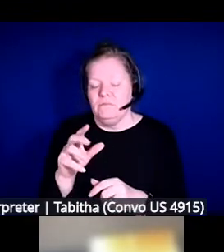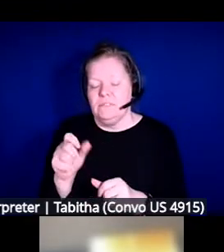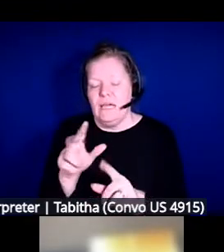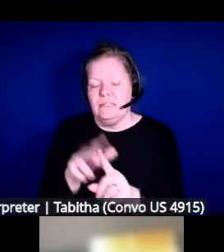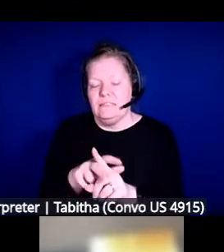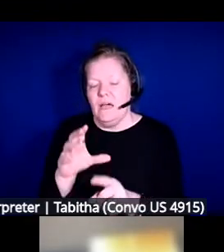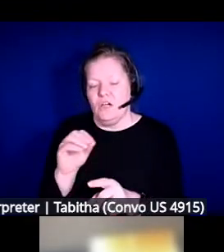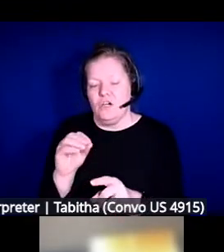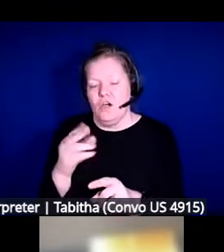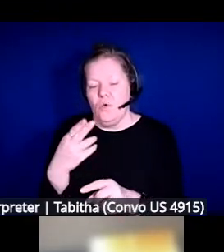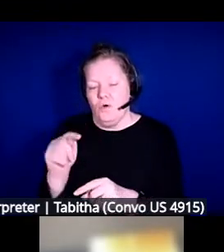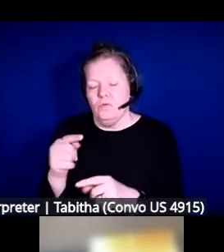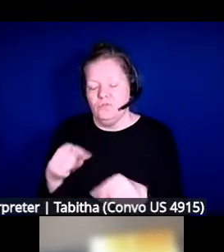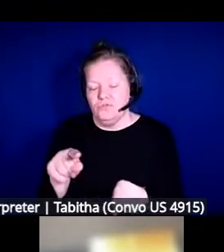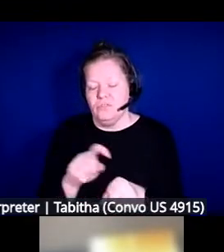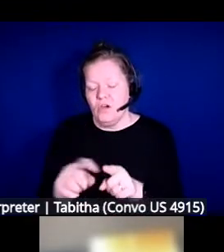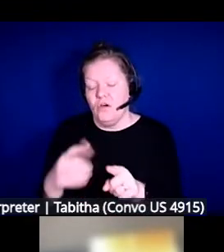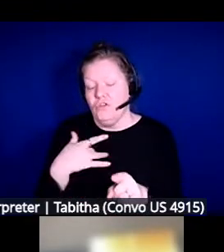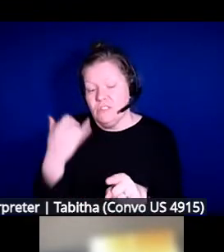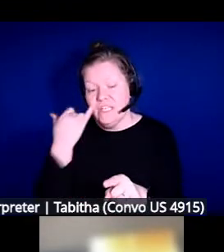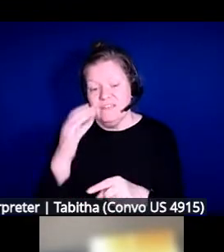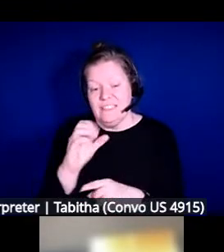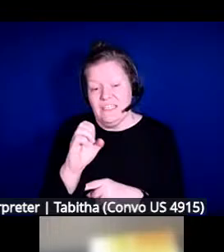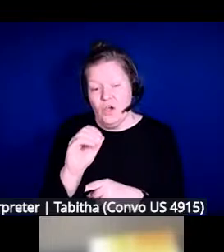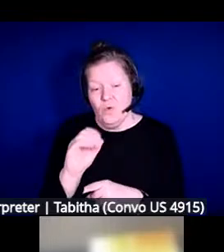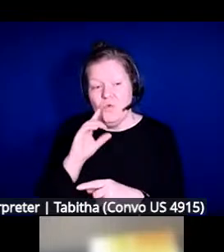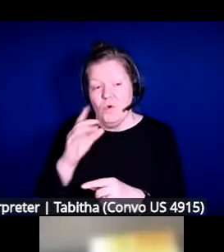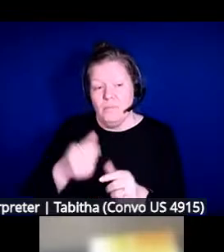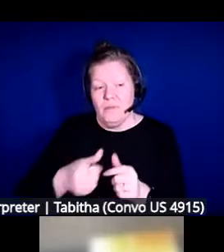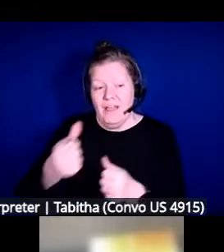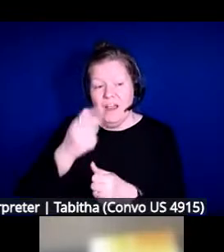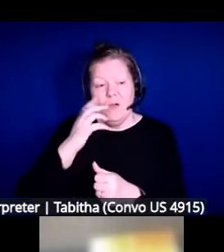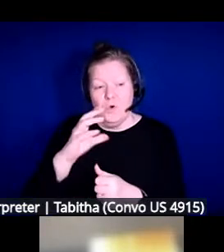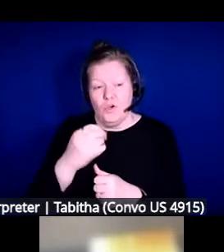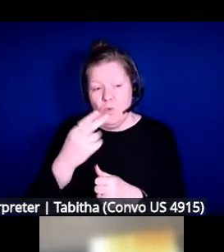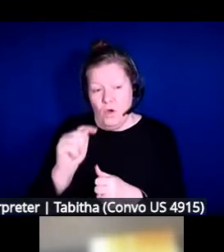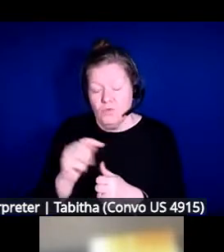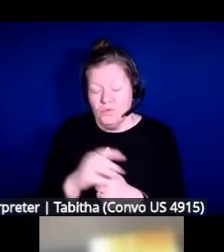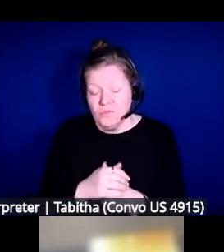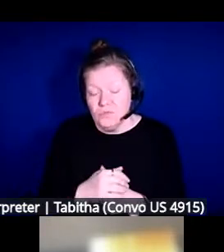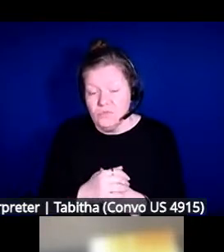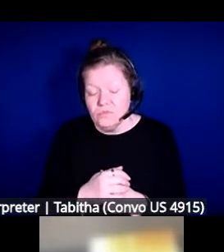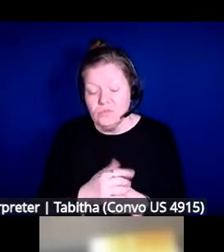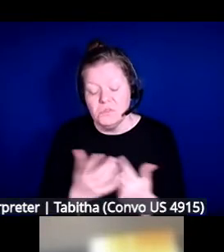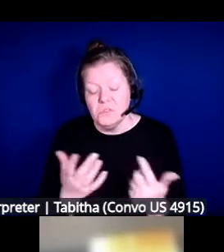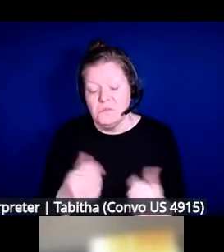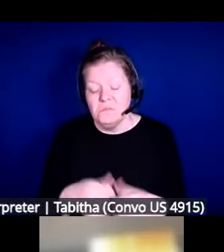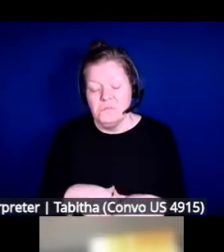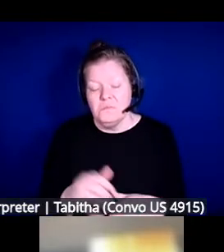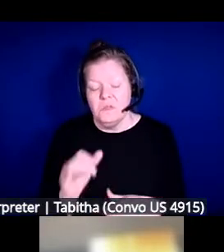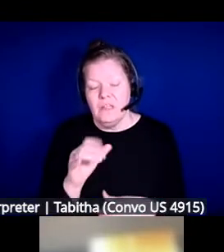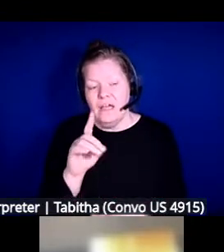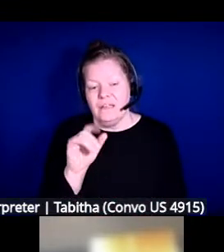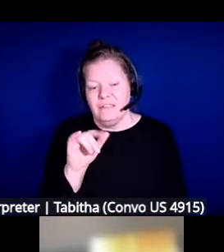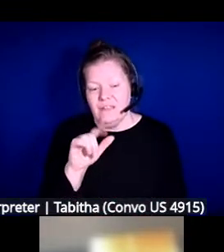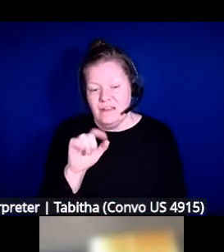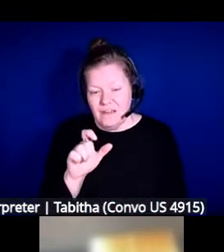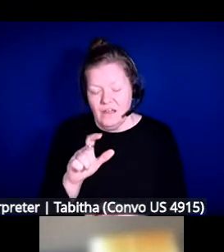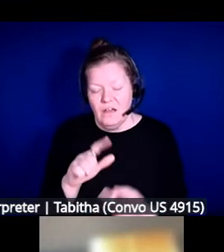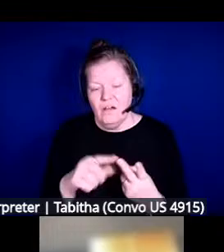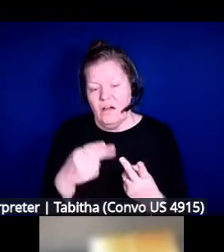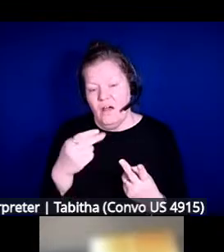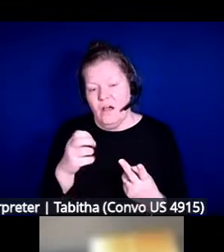assign co-host during the call. Usually if you're CEO or higher, I will co-host you. So like Danielle, the